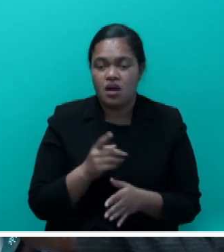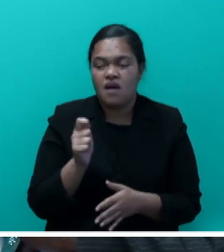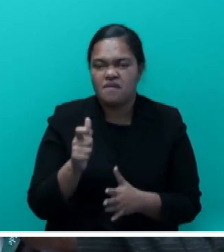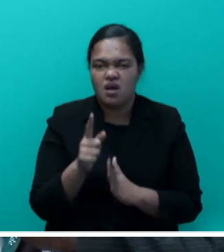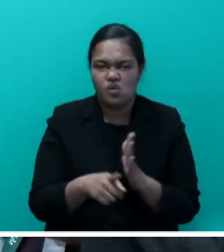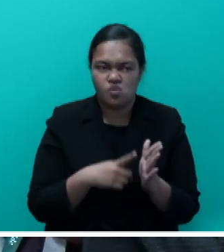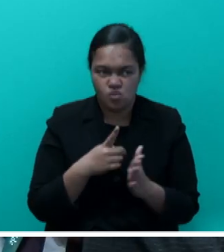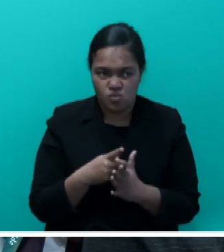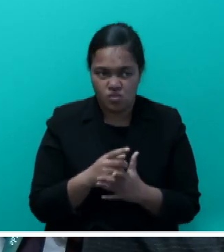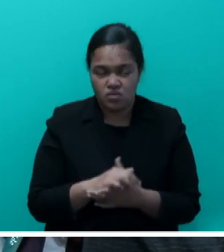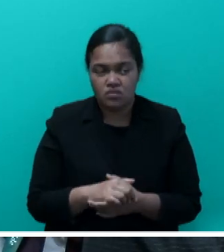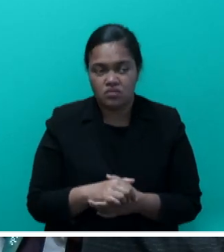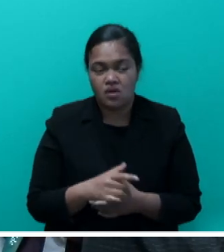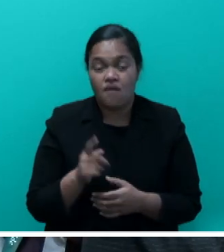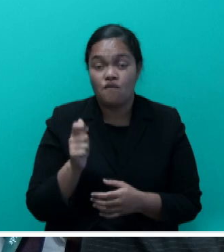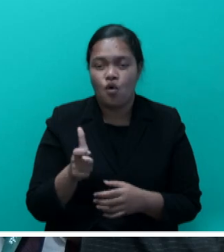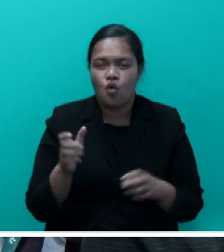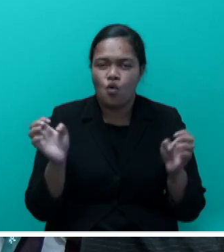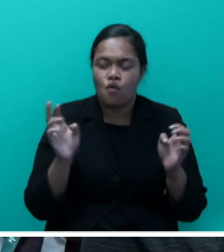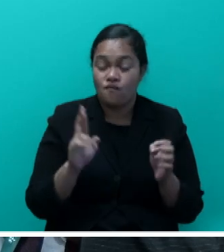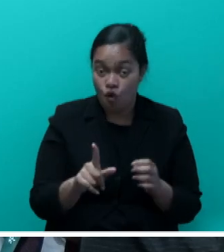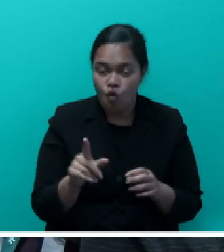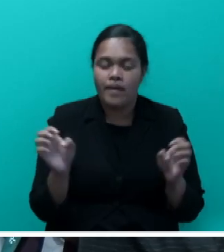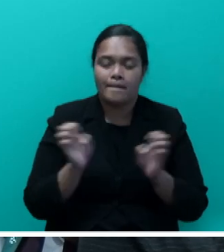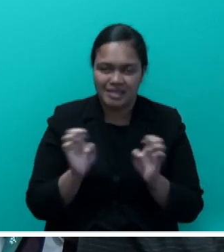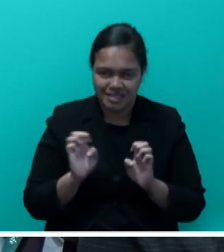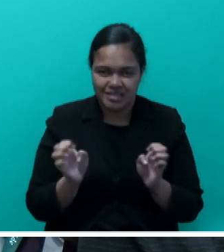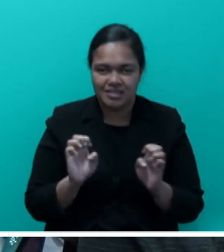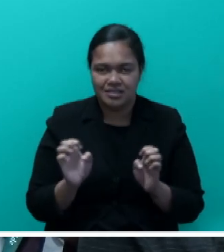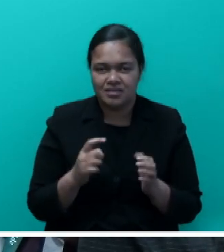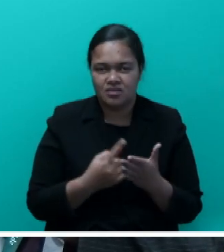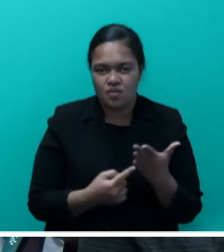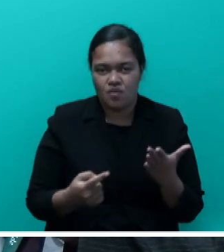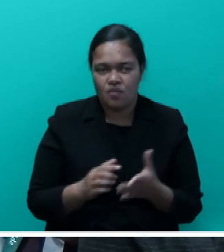and for emergency situations. And